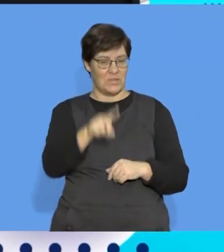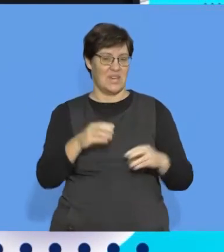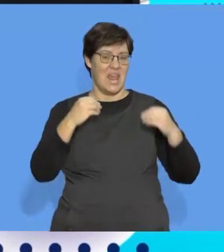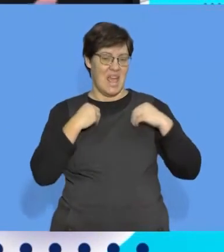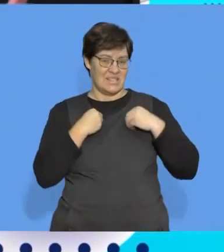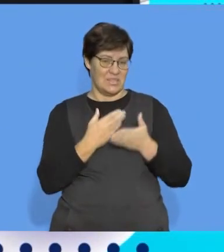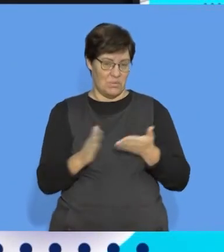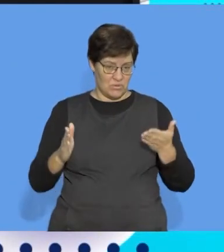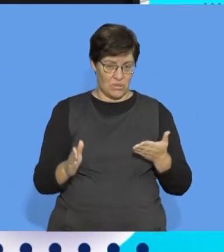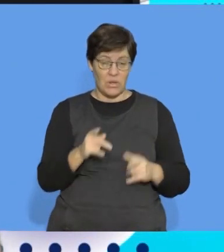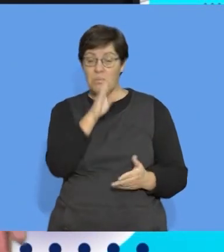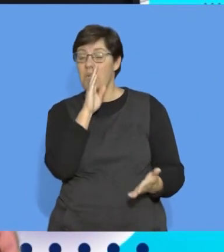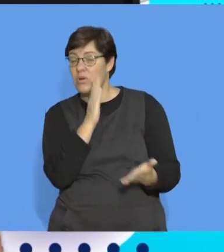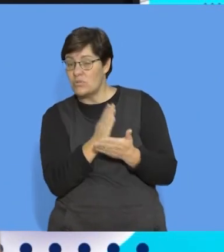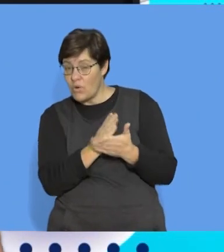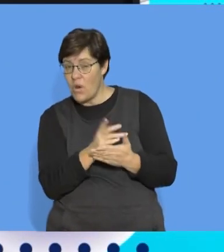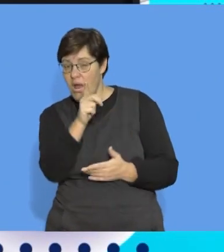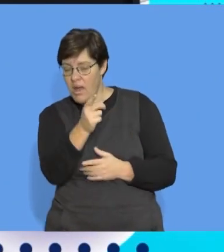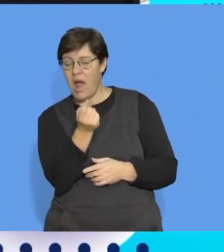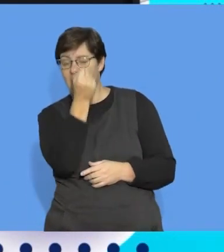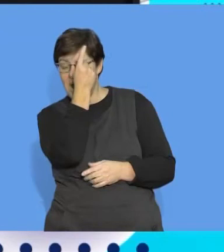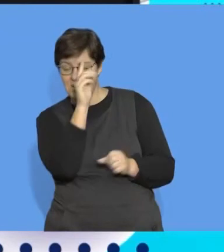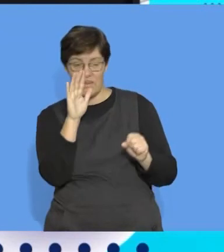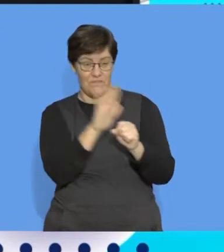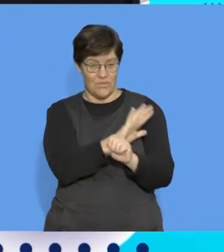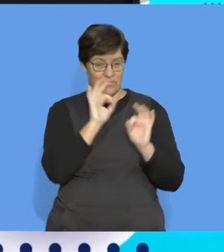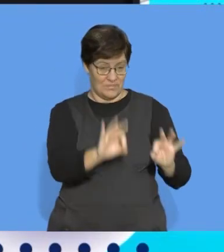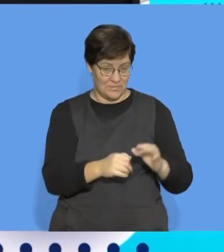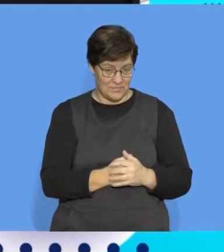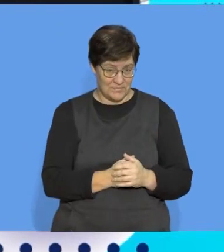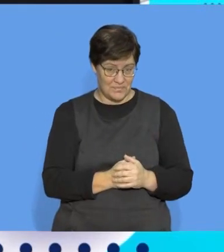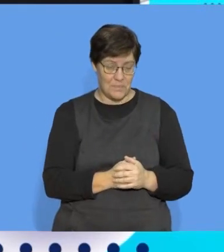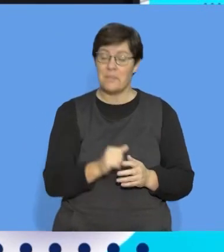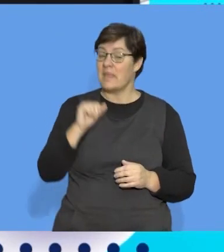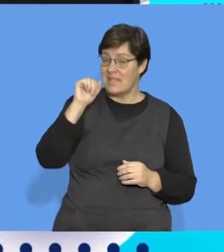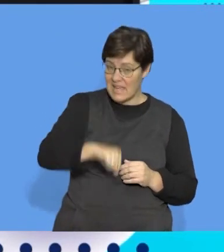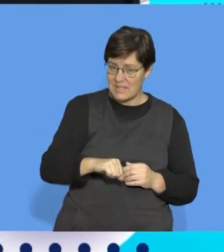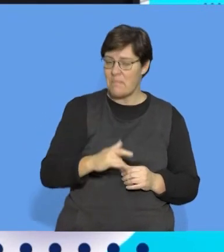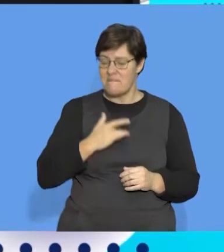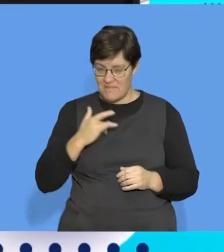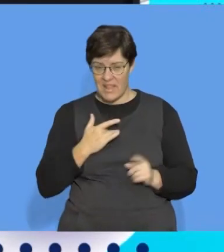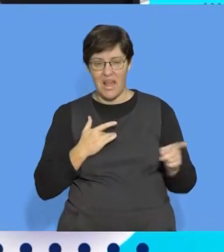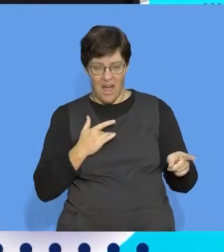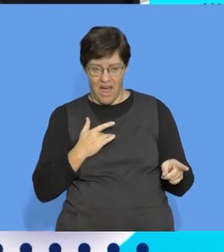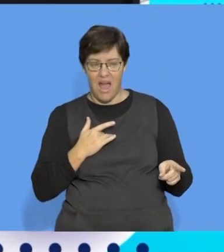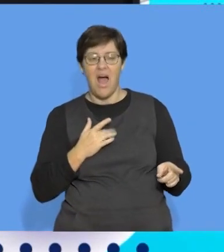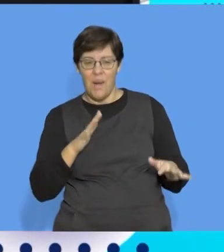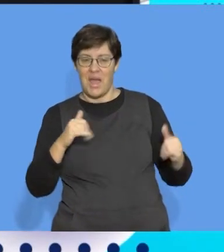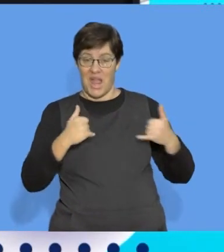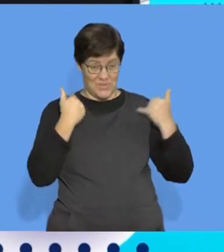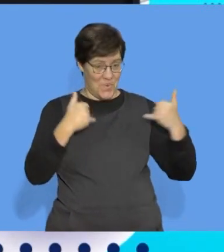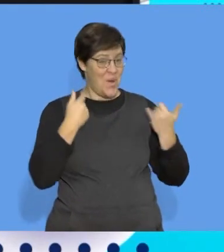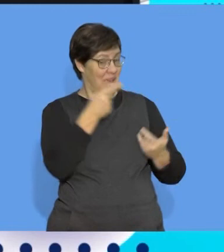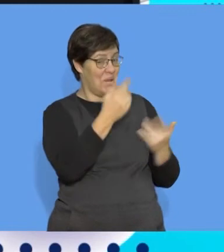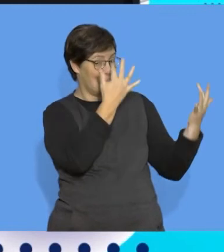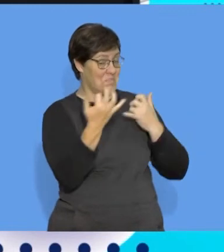back, we'll do another question on asset disposal to ensure that you fully understand the section. And yes, I'm getting the